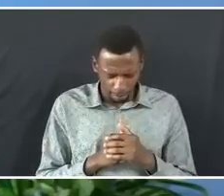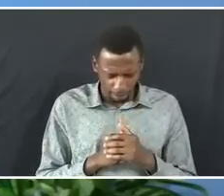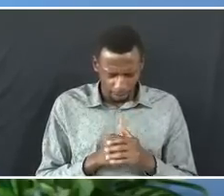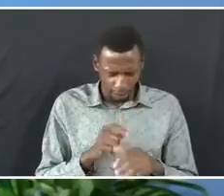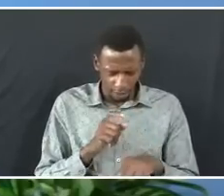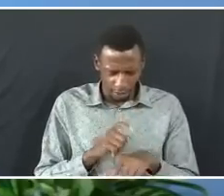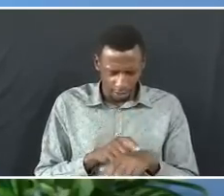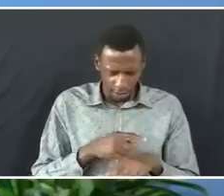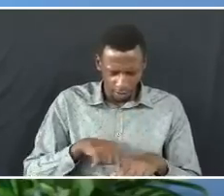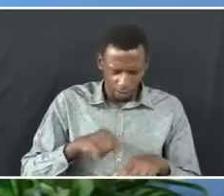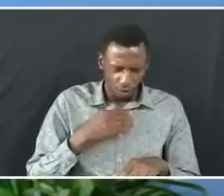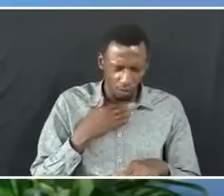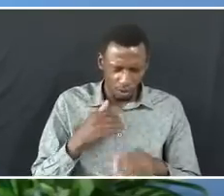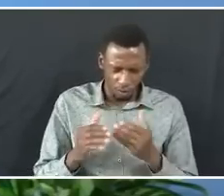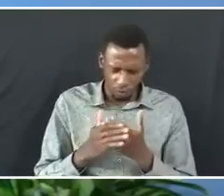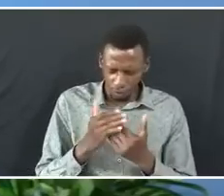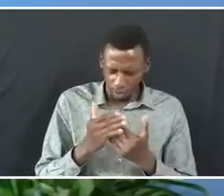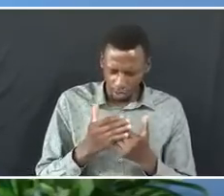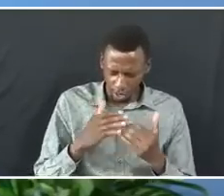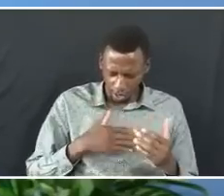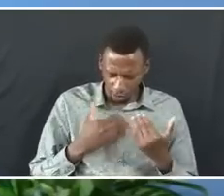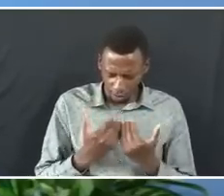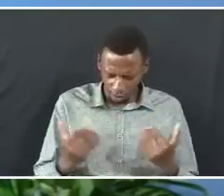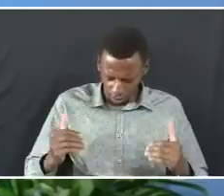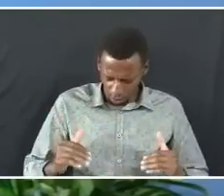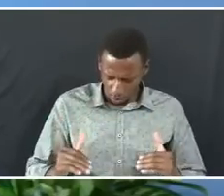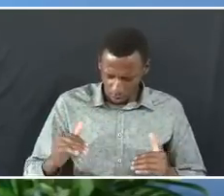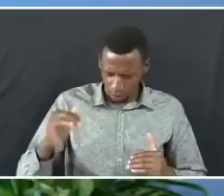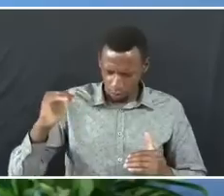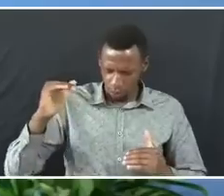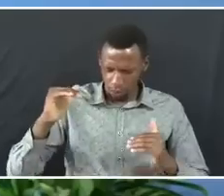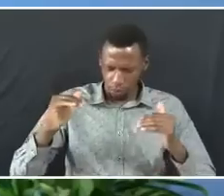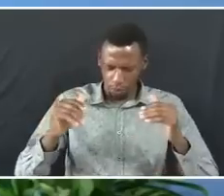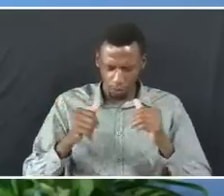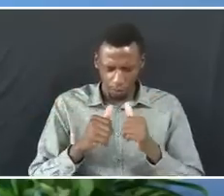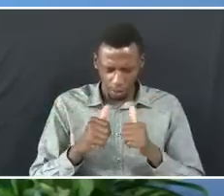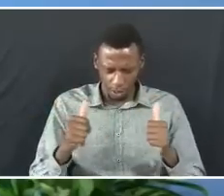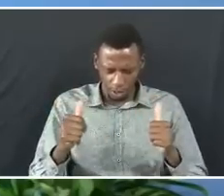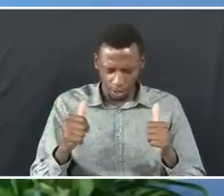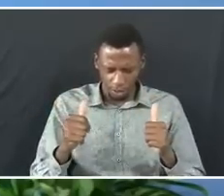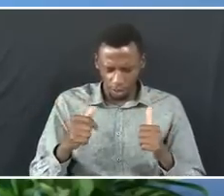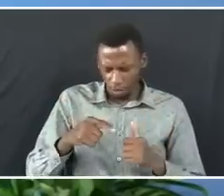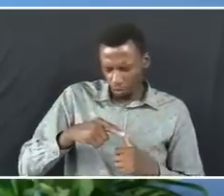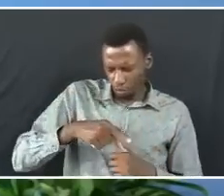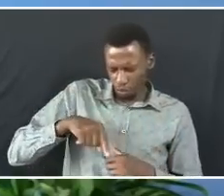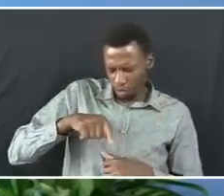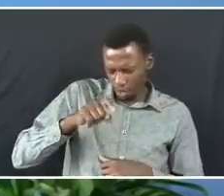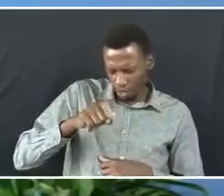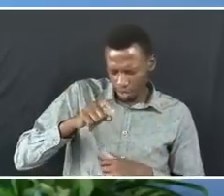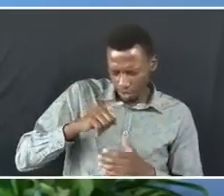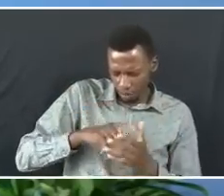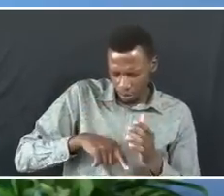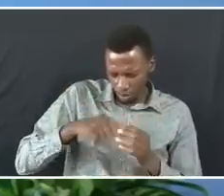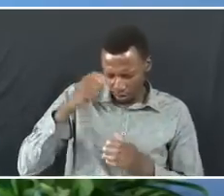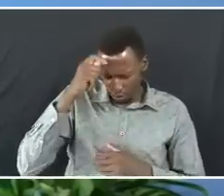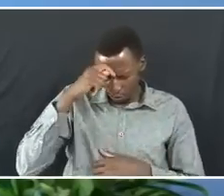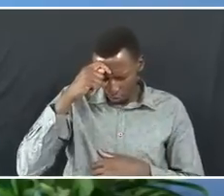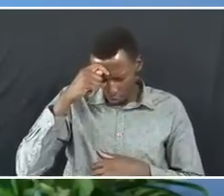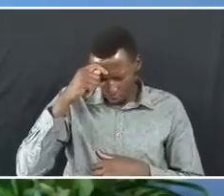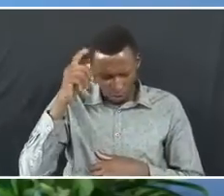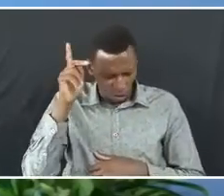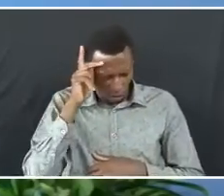As we seek to raise a godly generation, all we need is wisdom, knowledge,